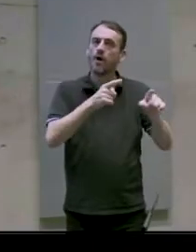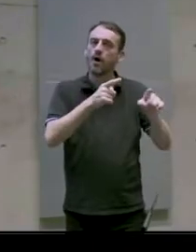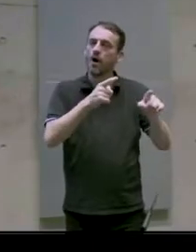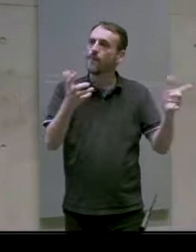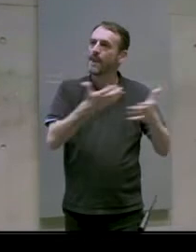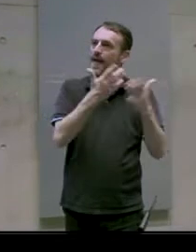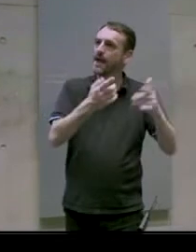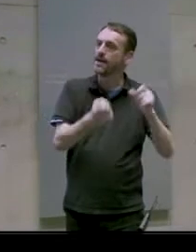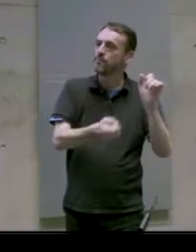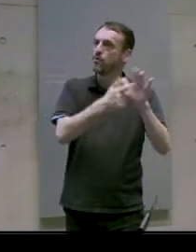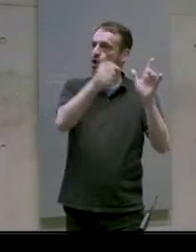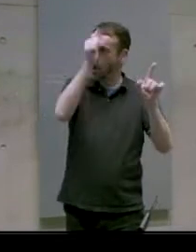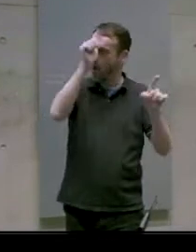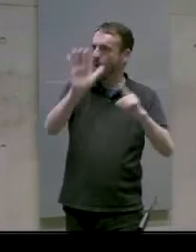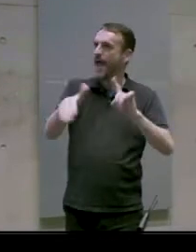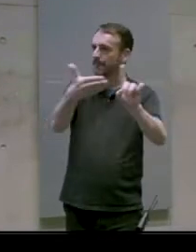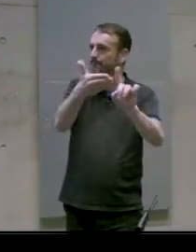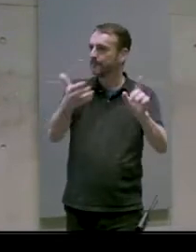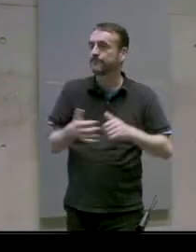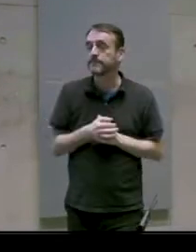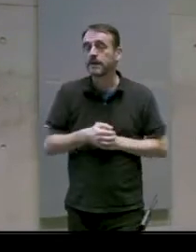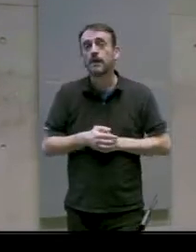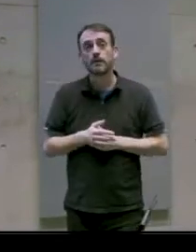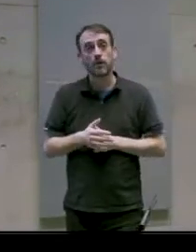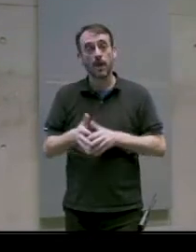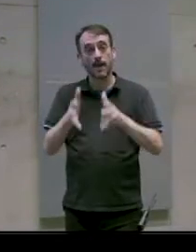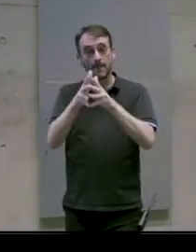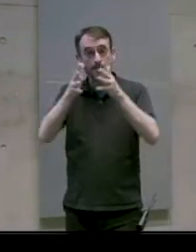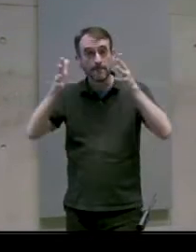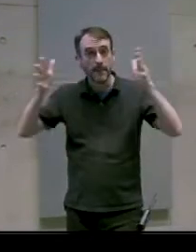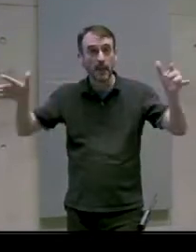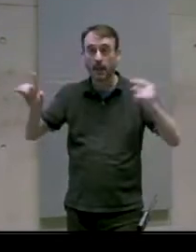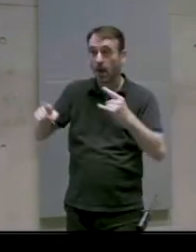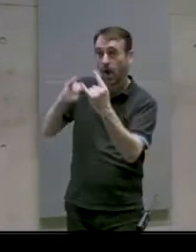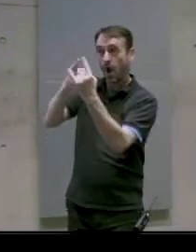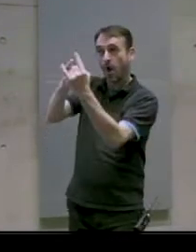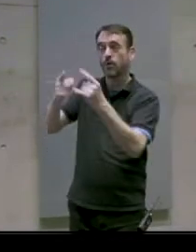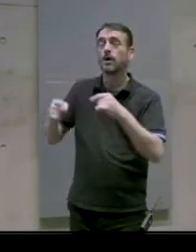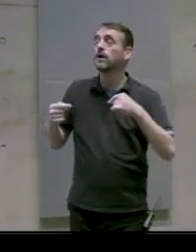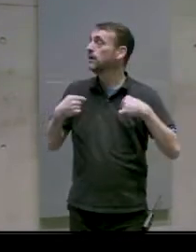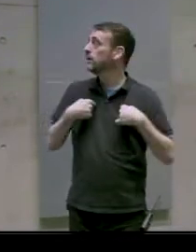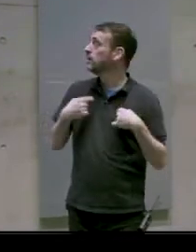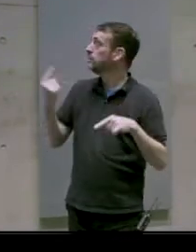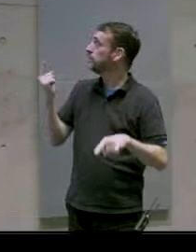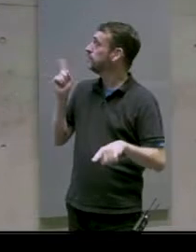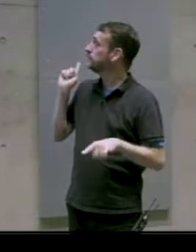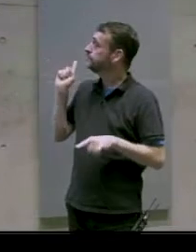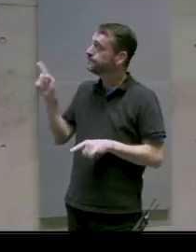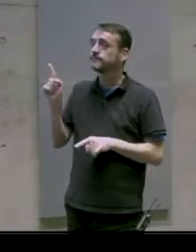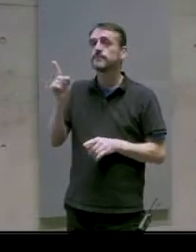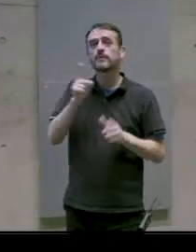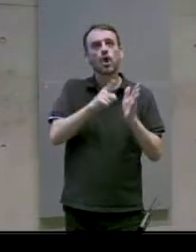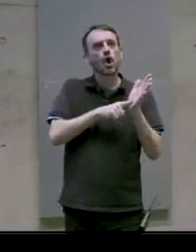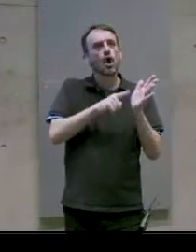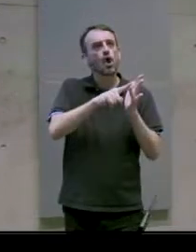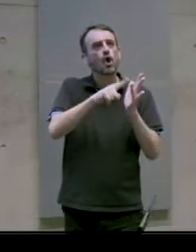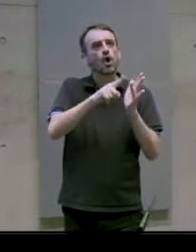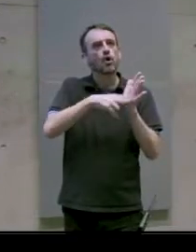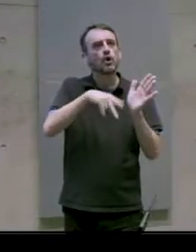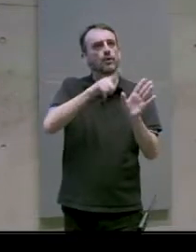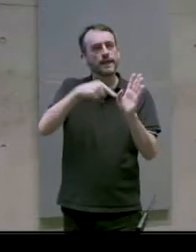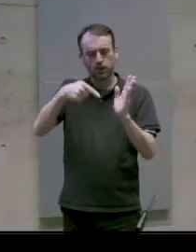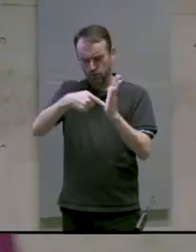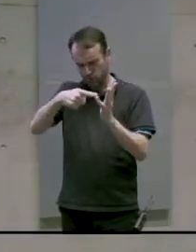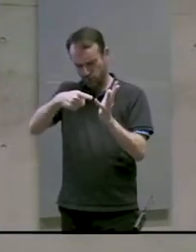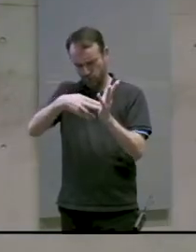So set out a very big goal. We did a Looney Tunes game, and I was having a meeting with one of the original writers